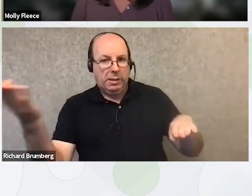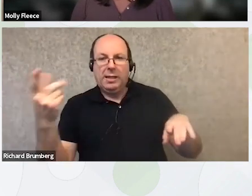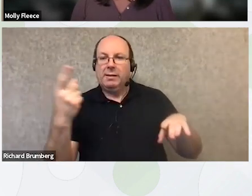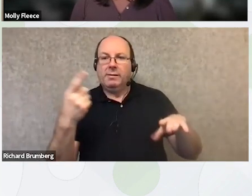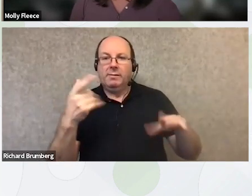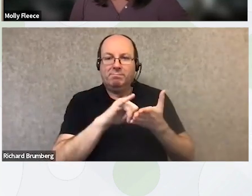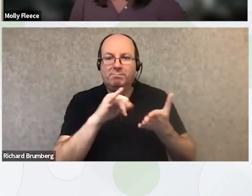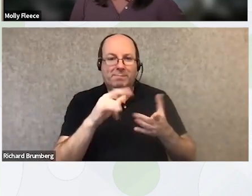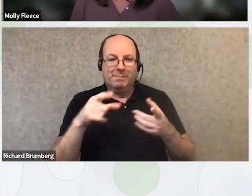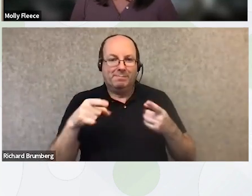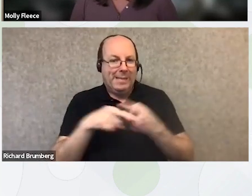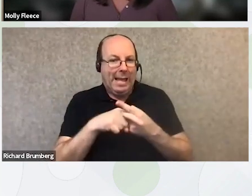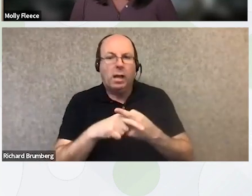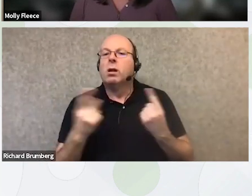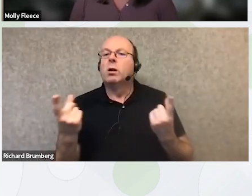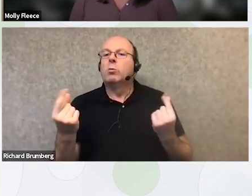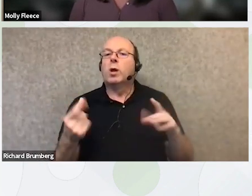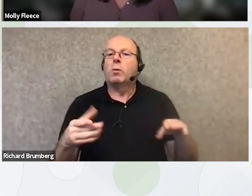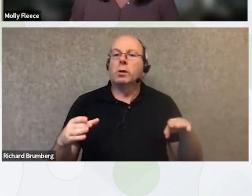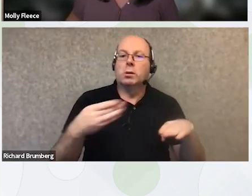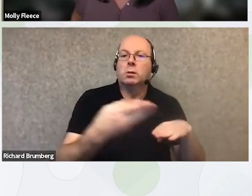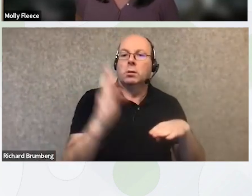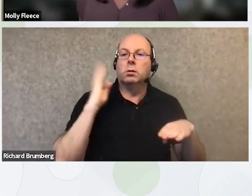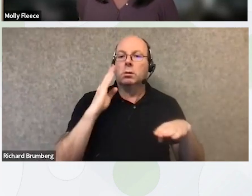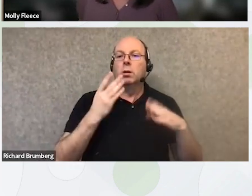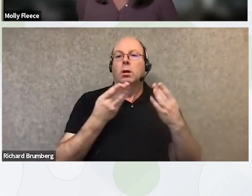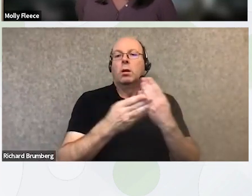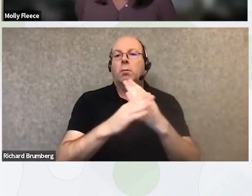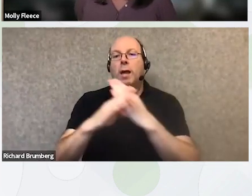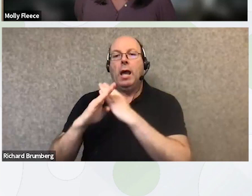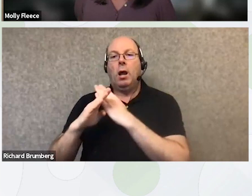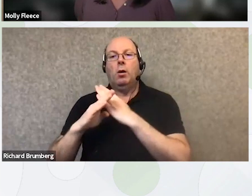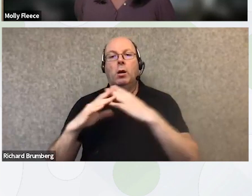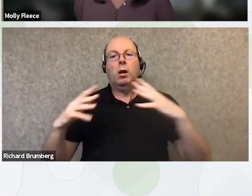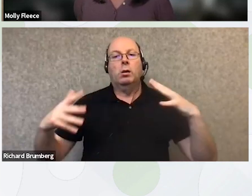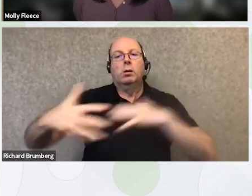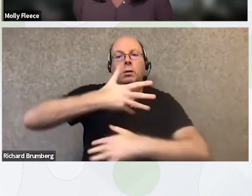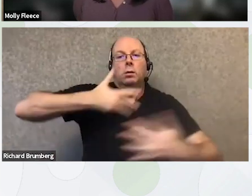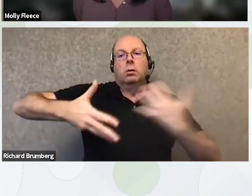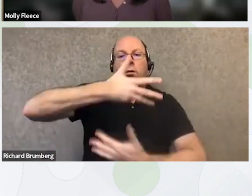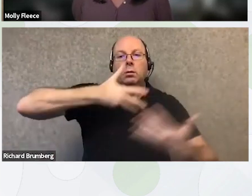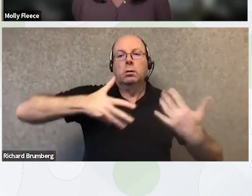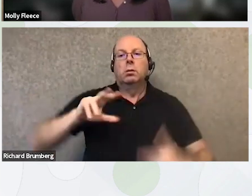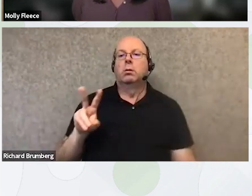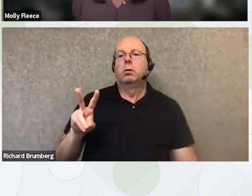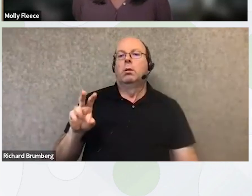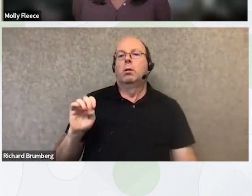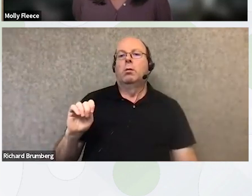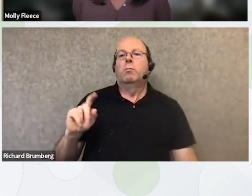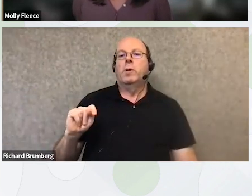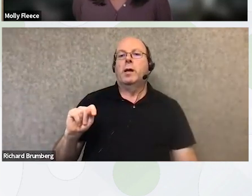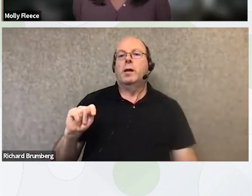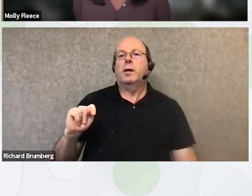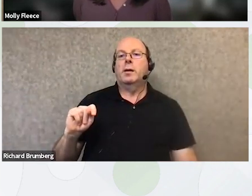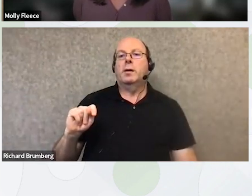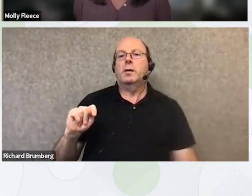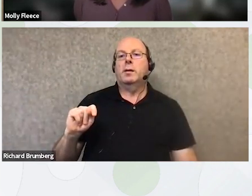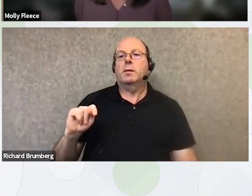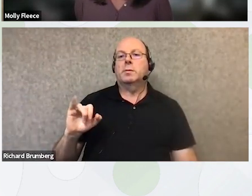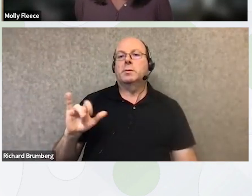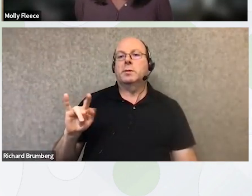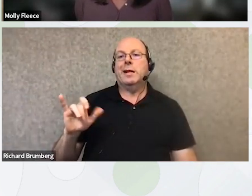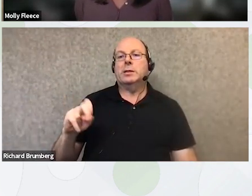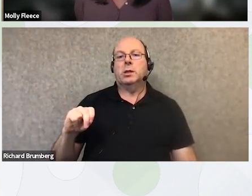ventilation, filtration, and things like that. So in the setting of a potential outbreak at a long-term